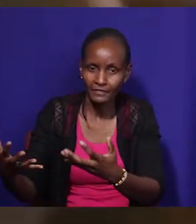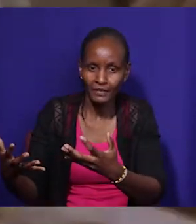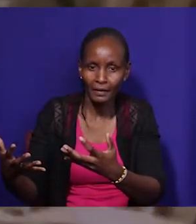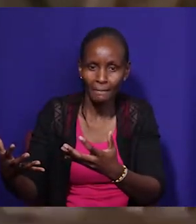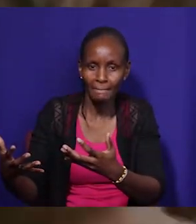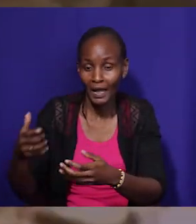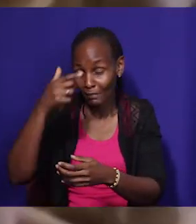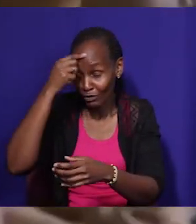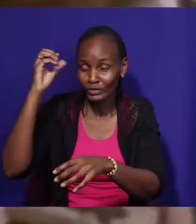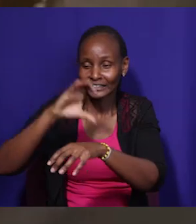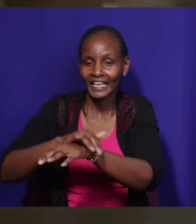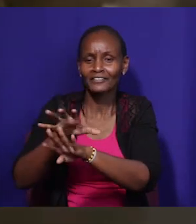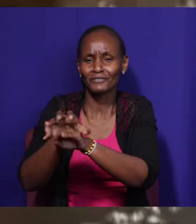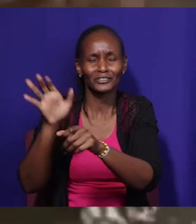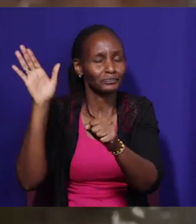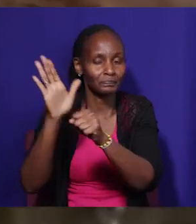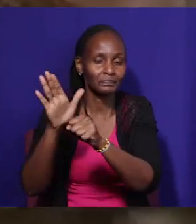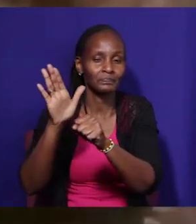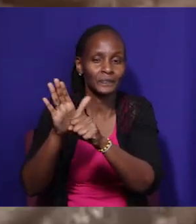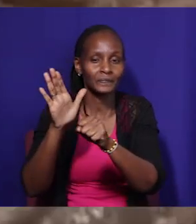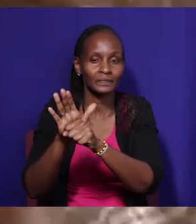because they had caught so many fish.